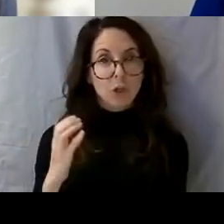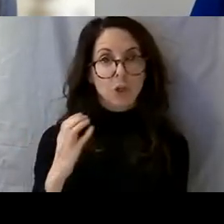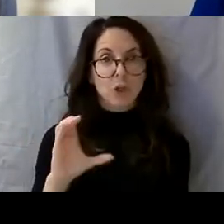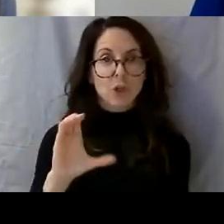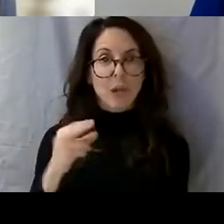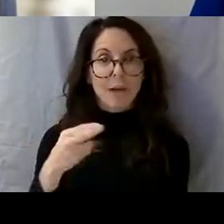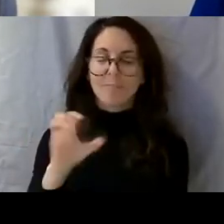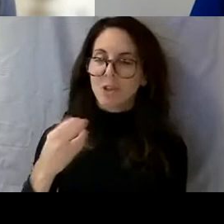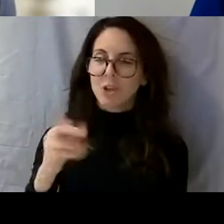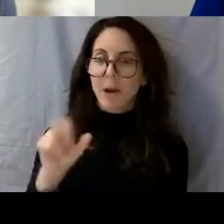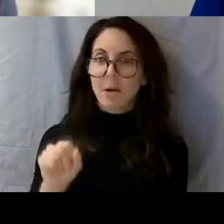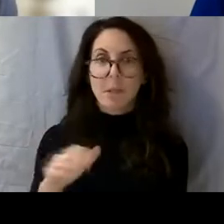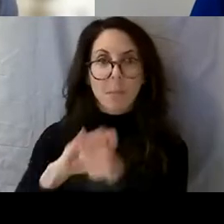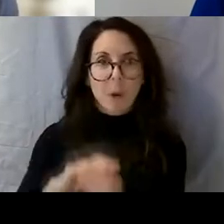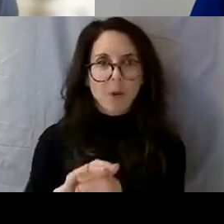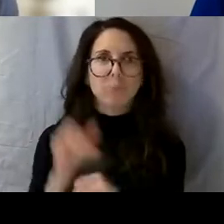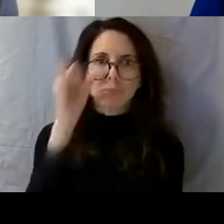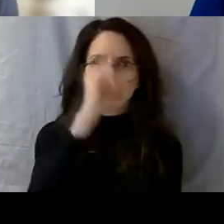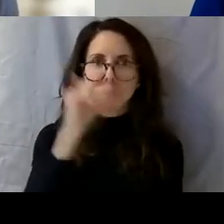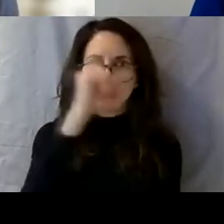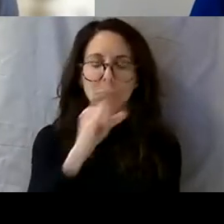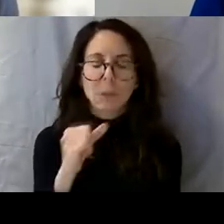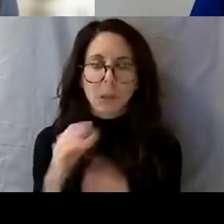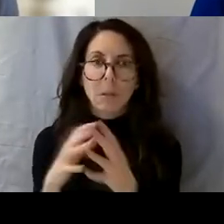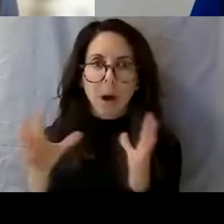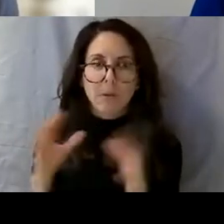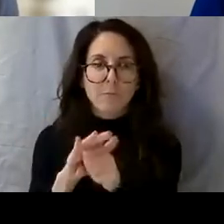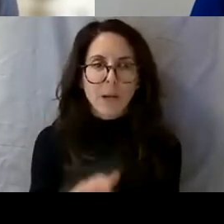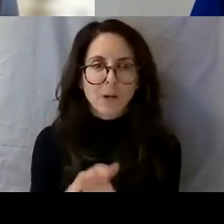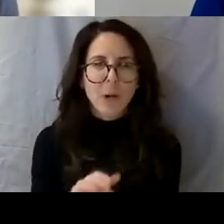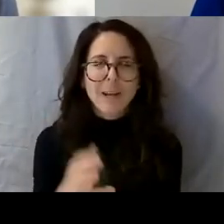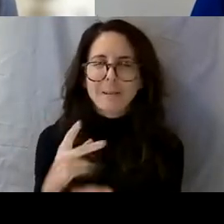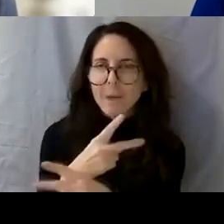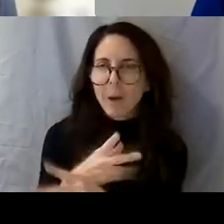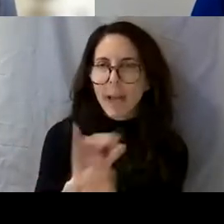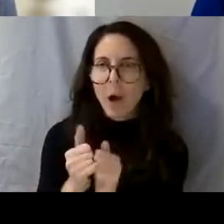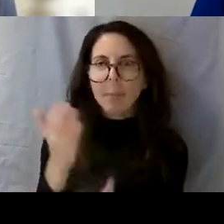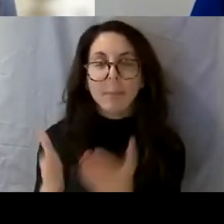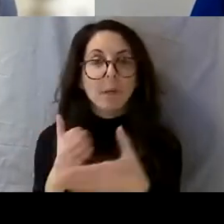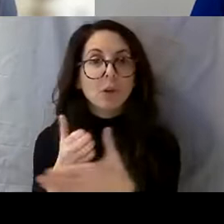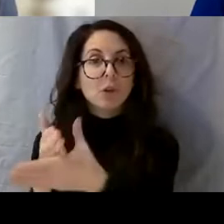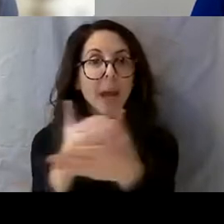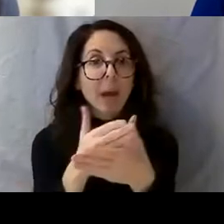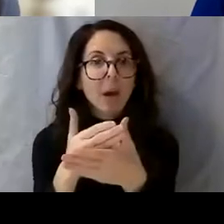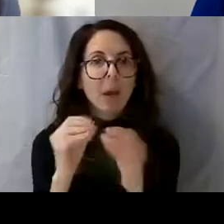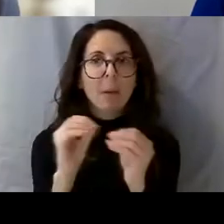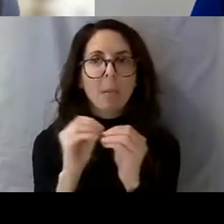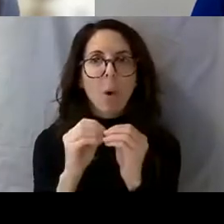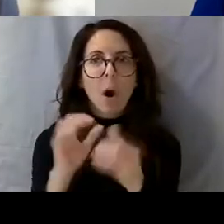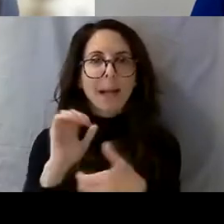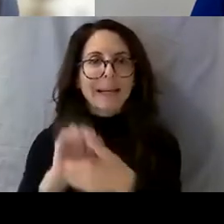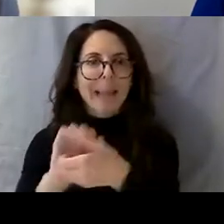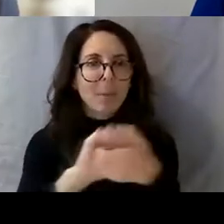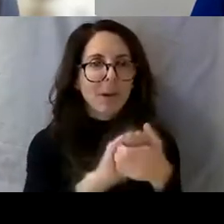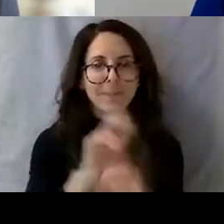think the idea of sharing that leadership, you know, finding ways to make it a more collaborative